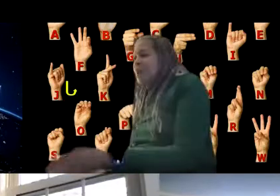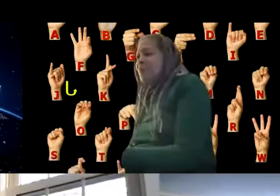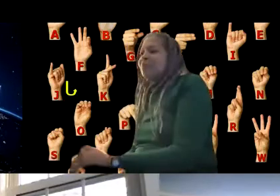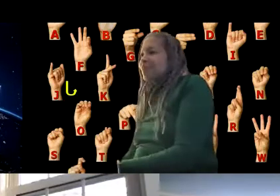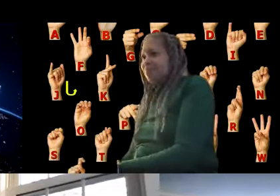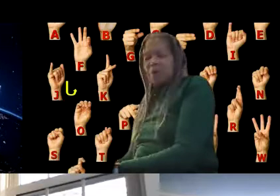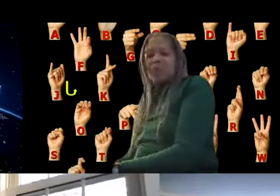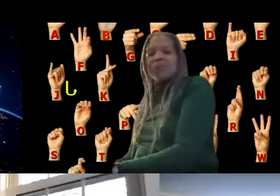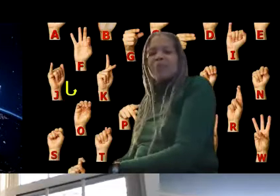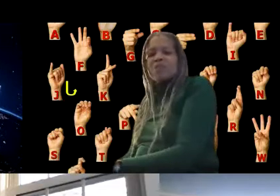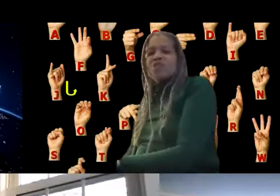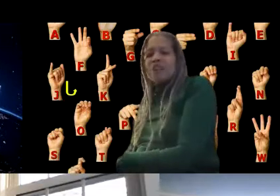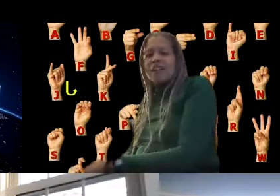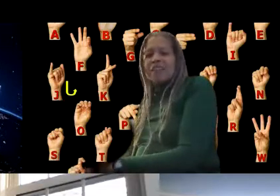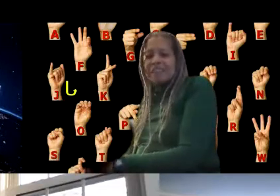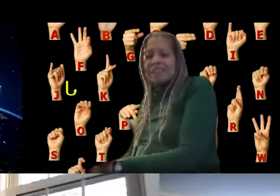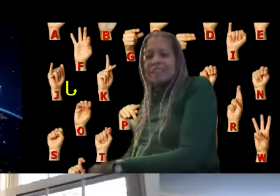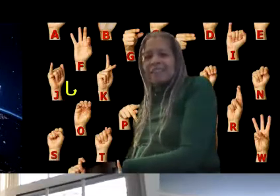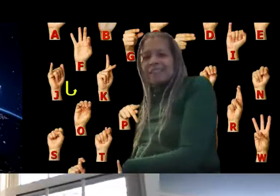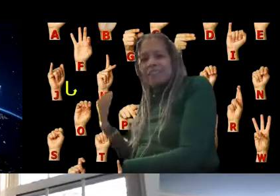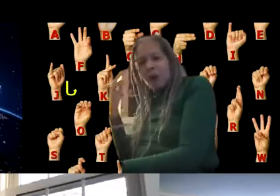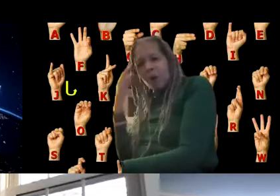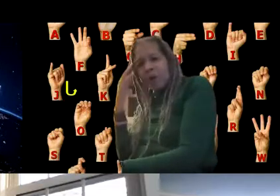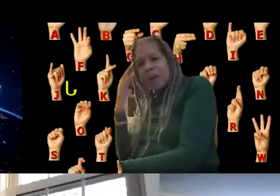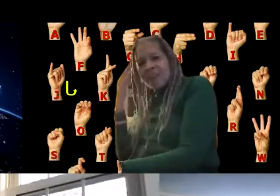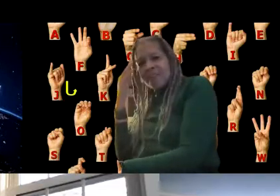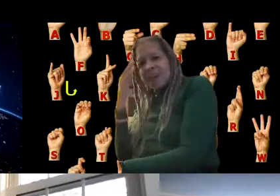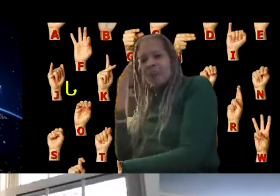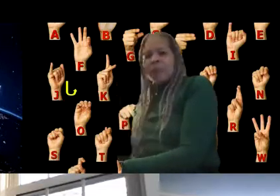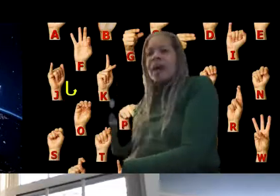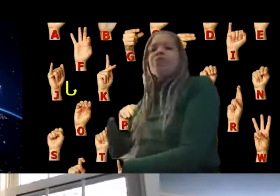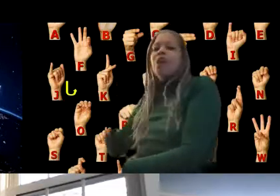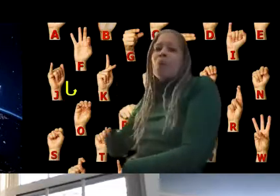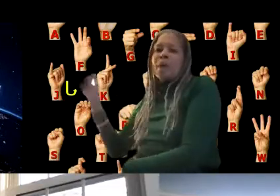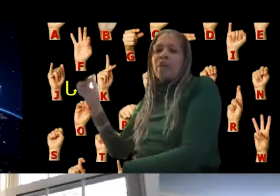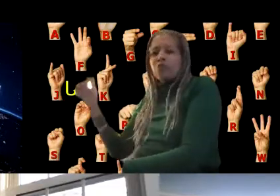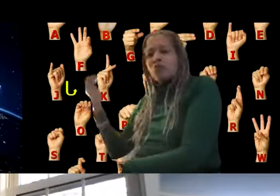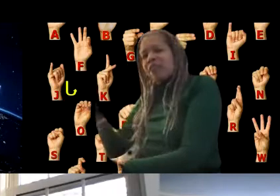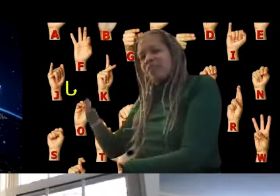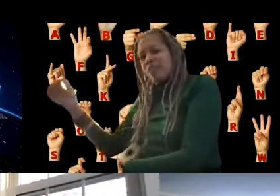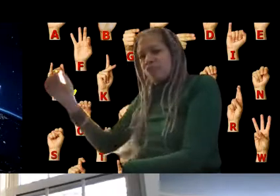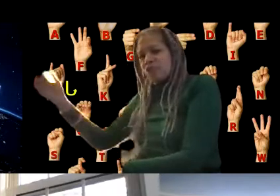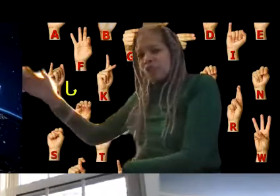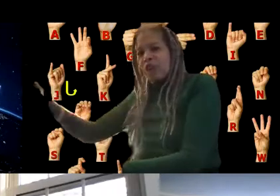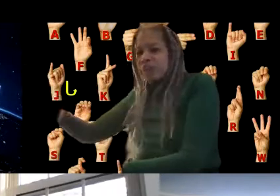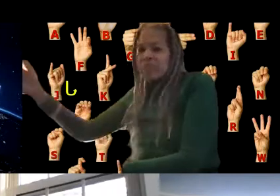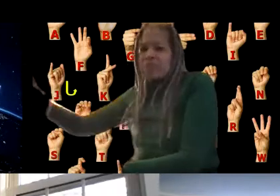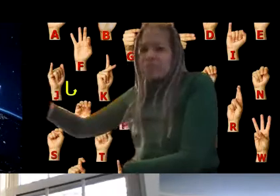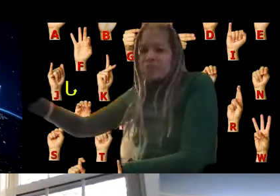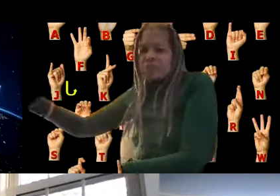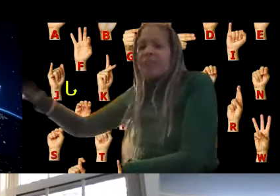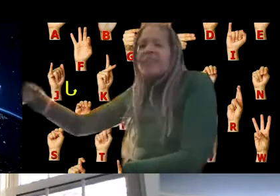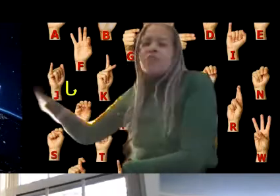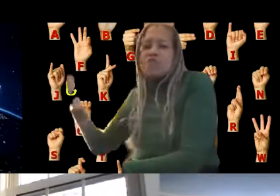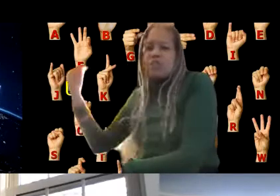funny, but most of them were just shocked to know that without knowing, you said yes to your daughter